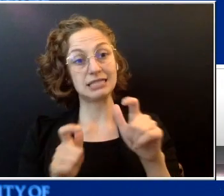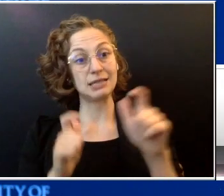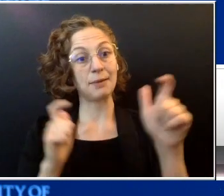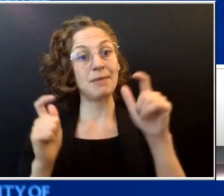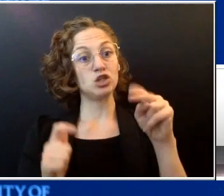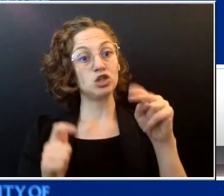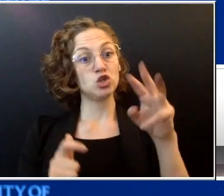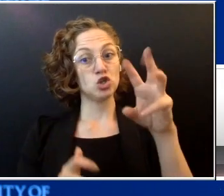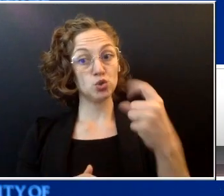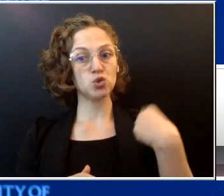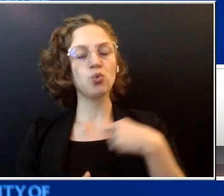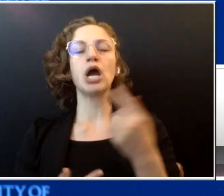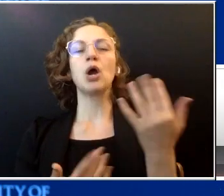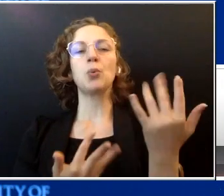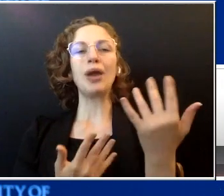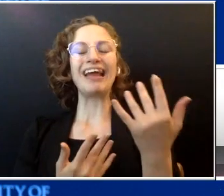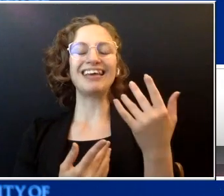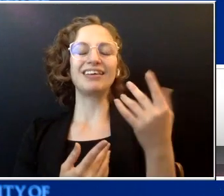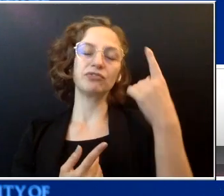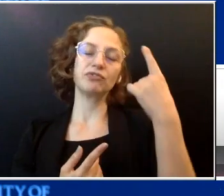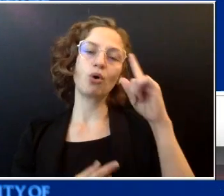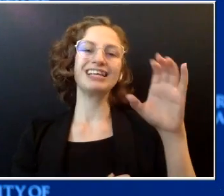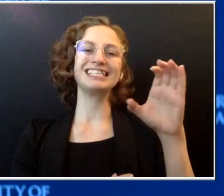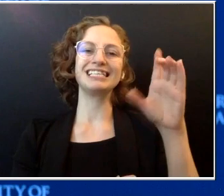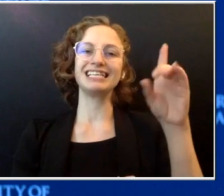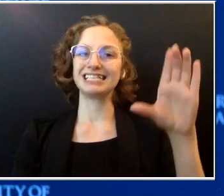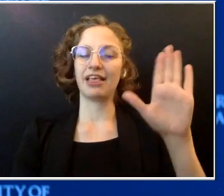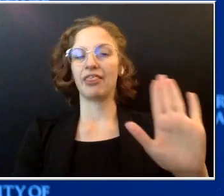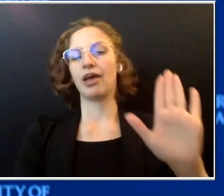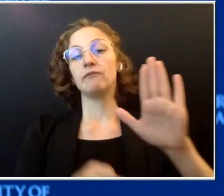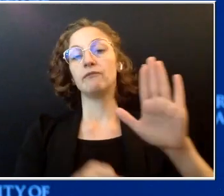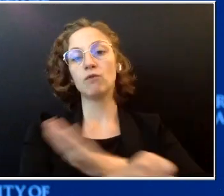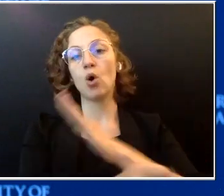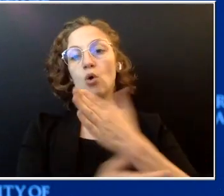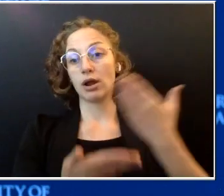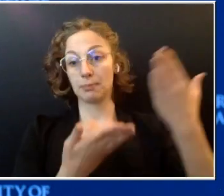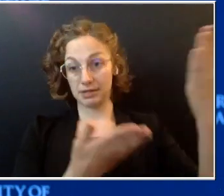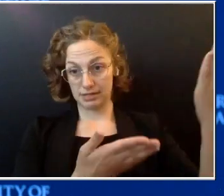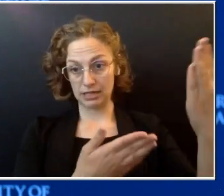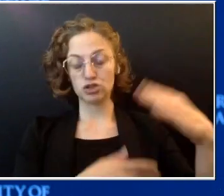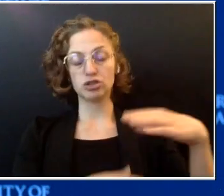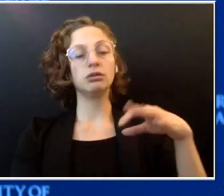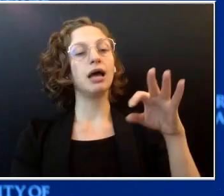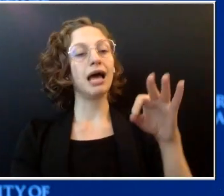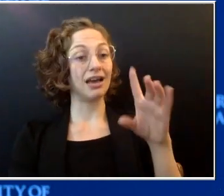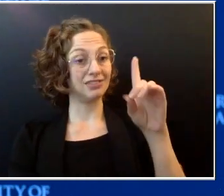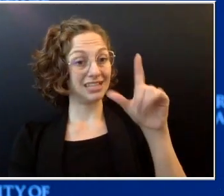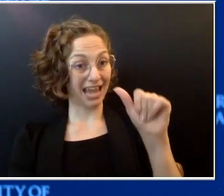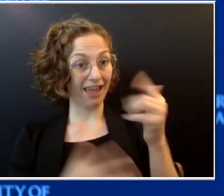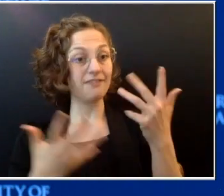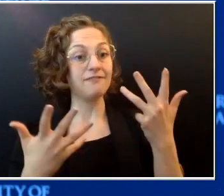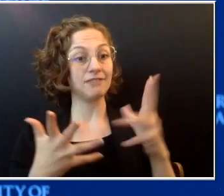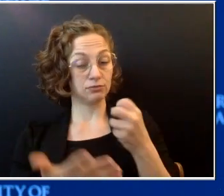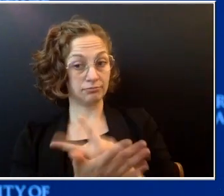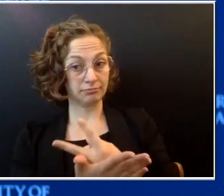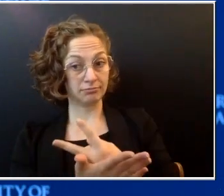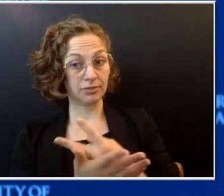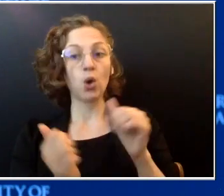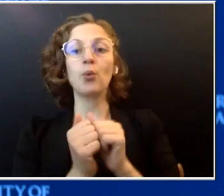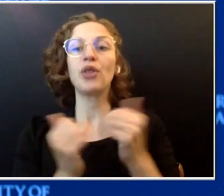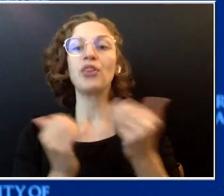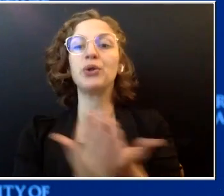The FDA did approve them. So that means now with the approval of the new monovalent, meaning just kind of one spike in the